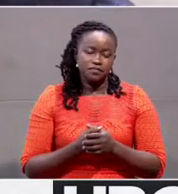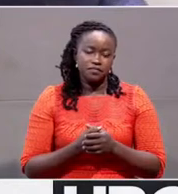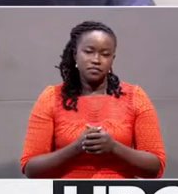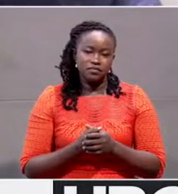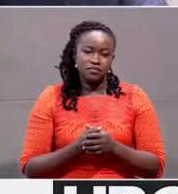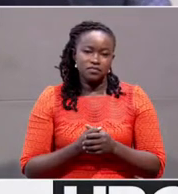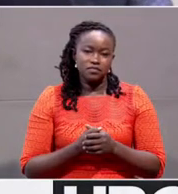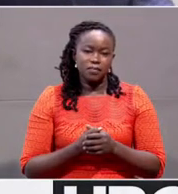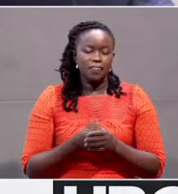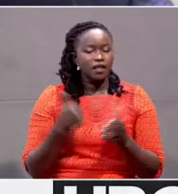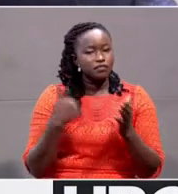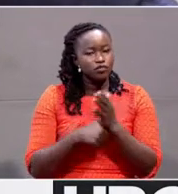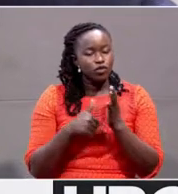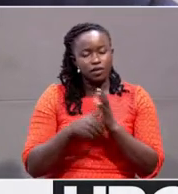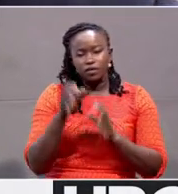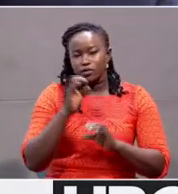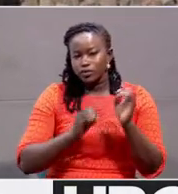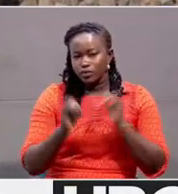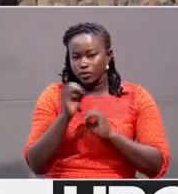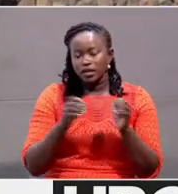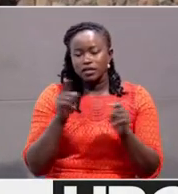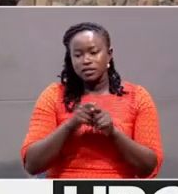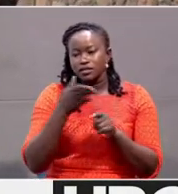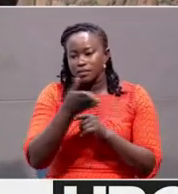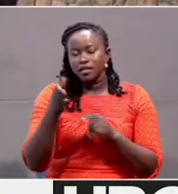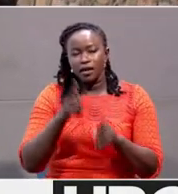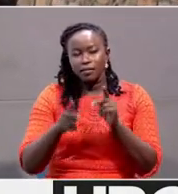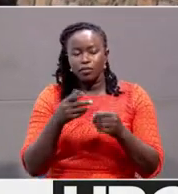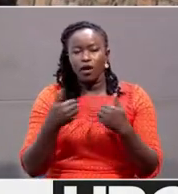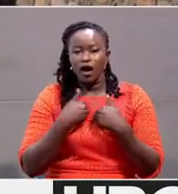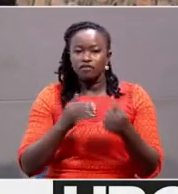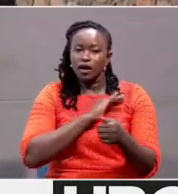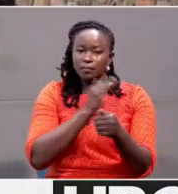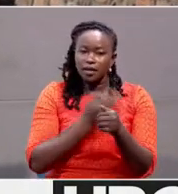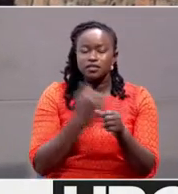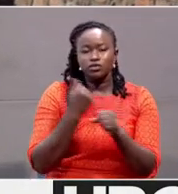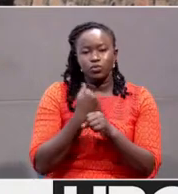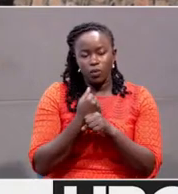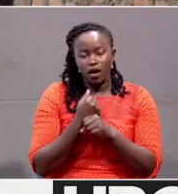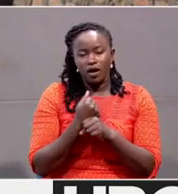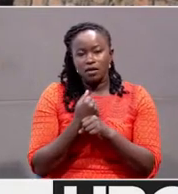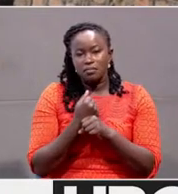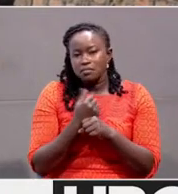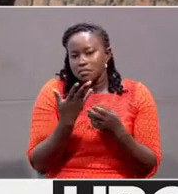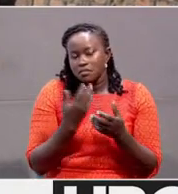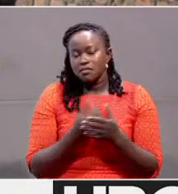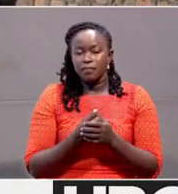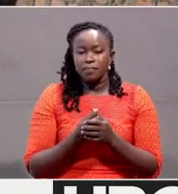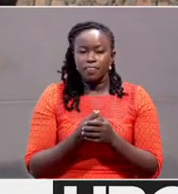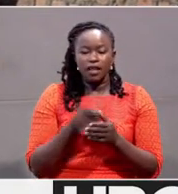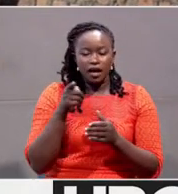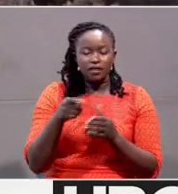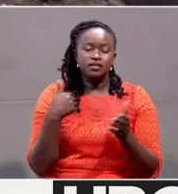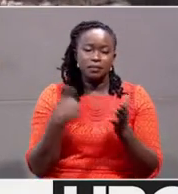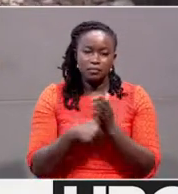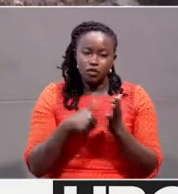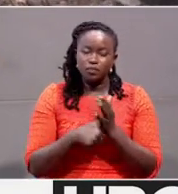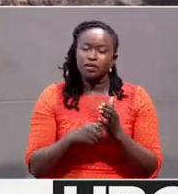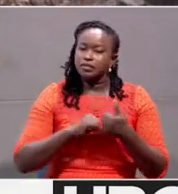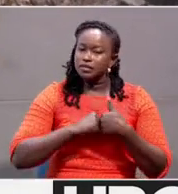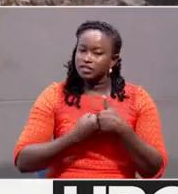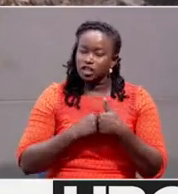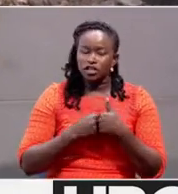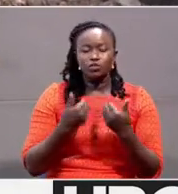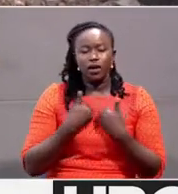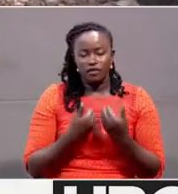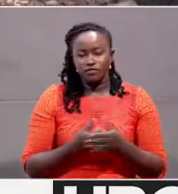Which has no problem. And they are the people who have the capacity to do it, and they are the people who are degrading. So that's the dilemma now we are facing.